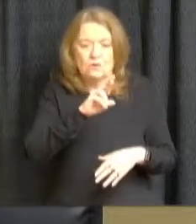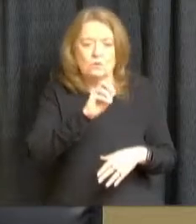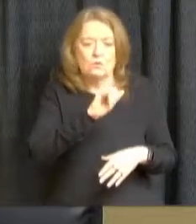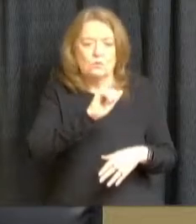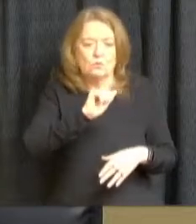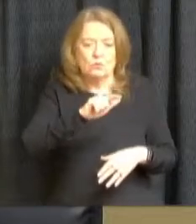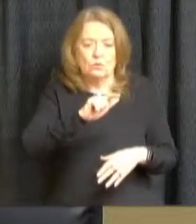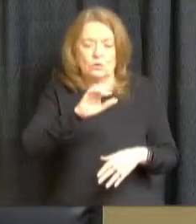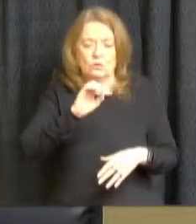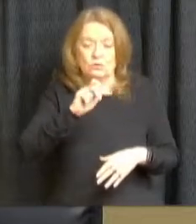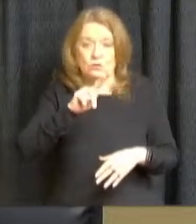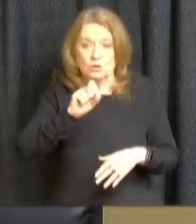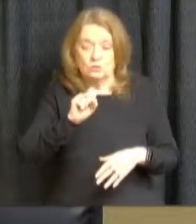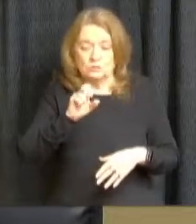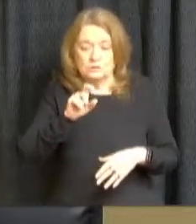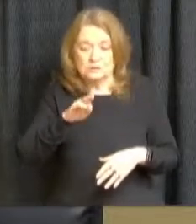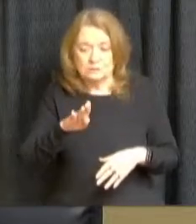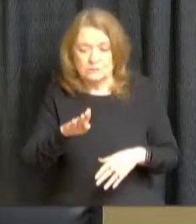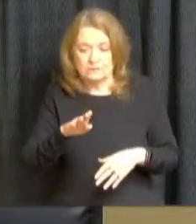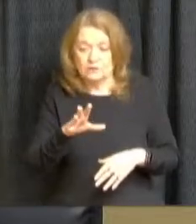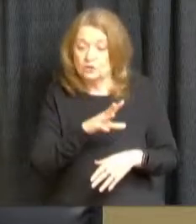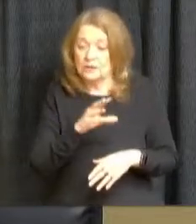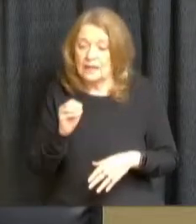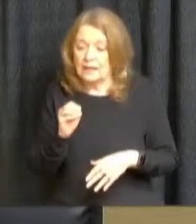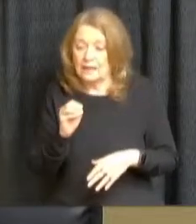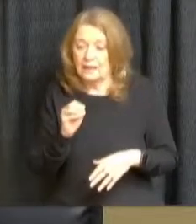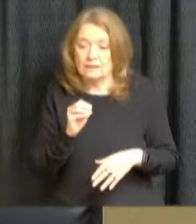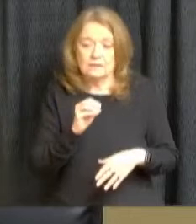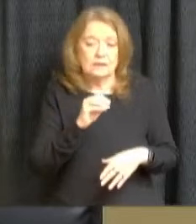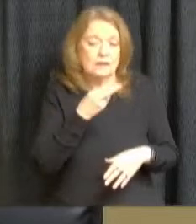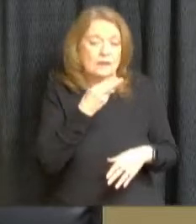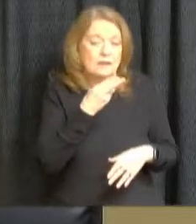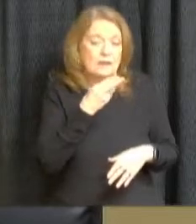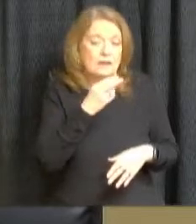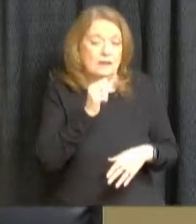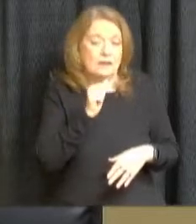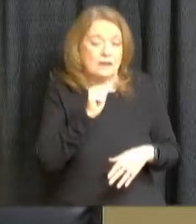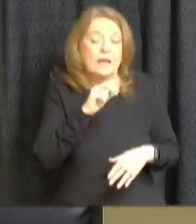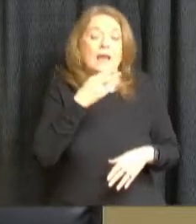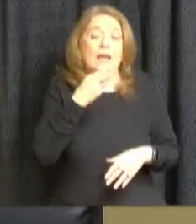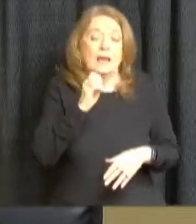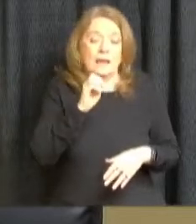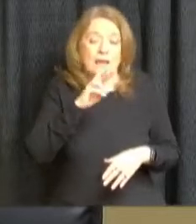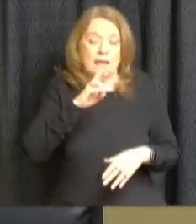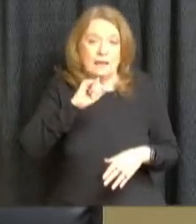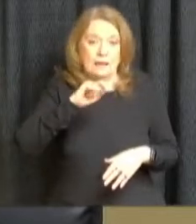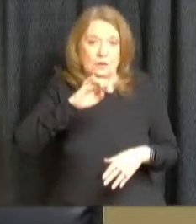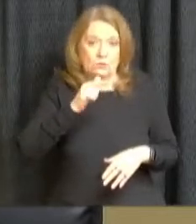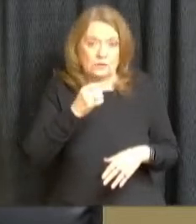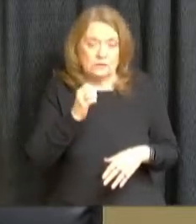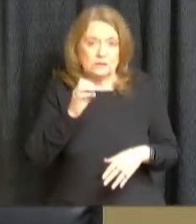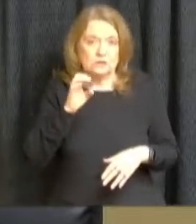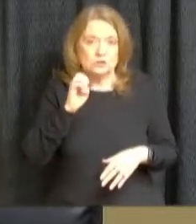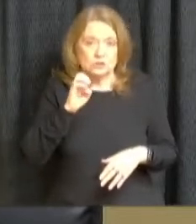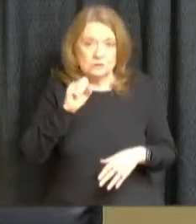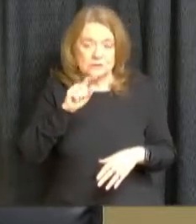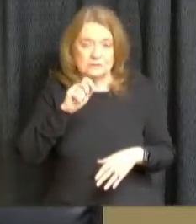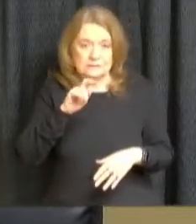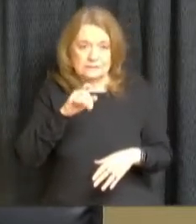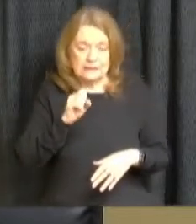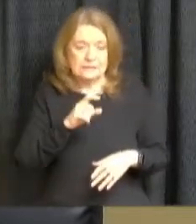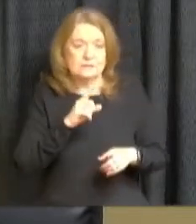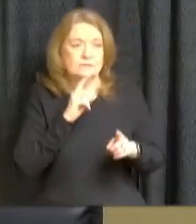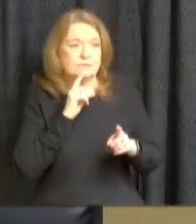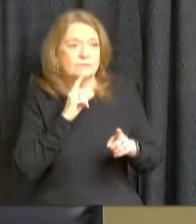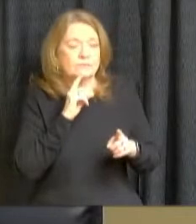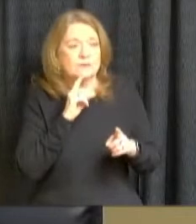Heritage Estate. Planning Commission reviews completed for the month of January was zoning cases 8,